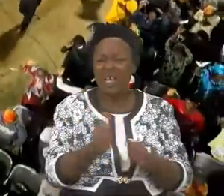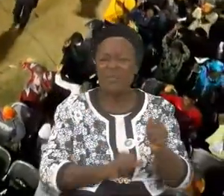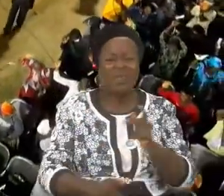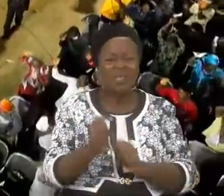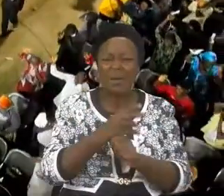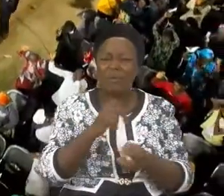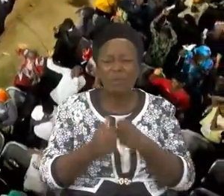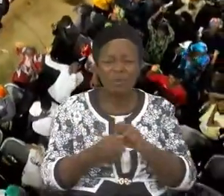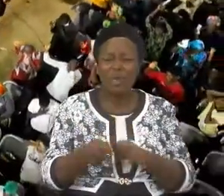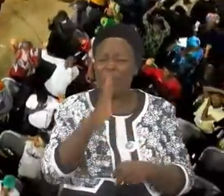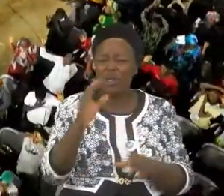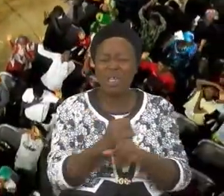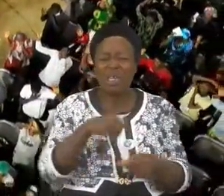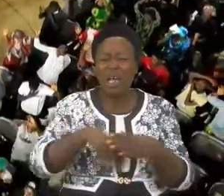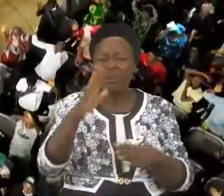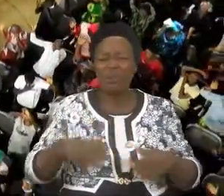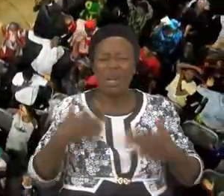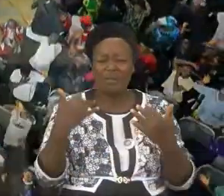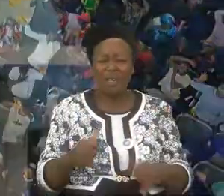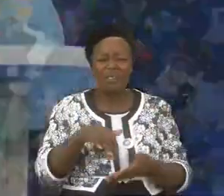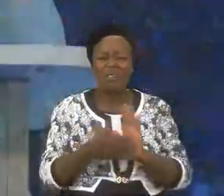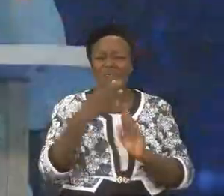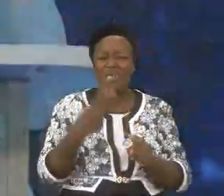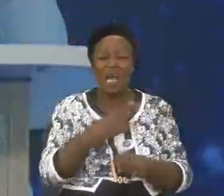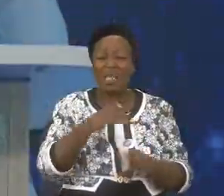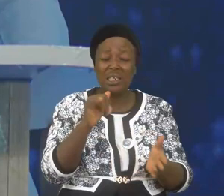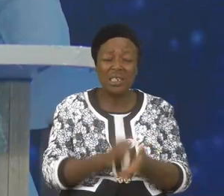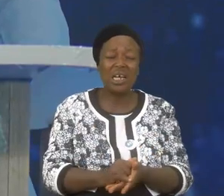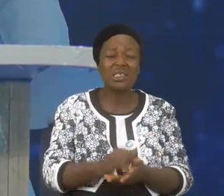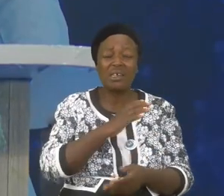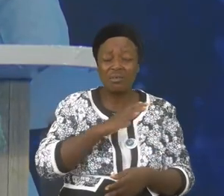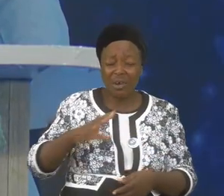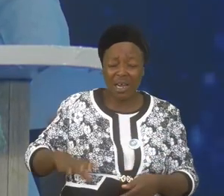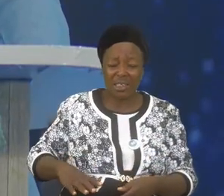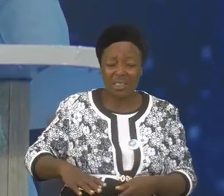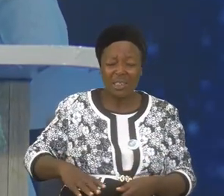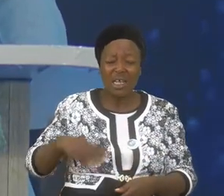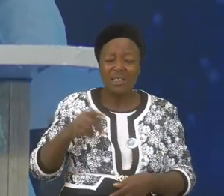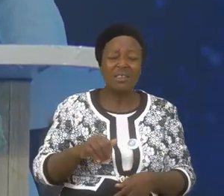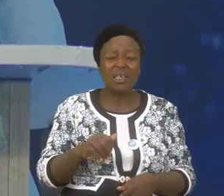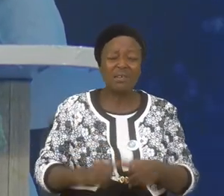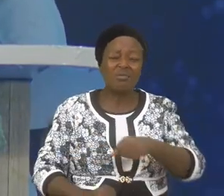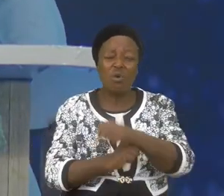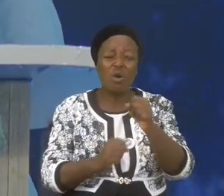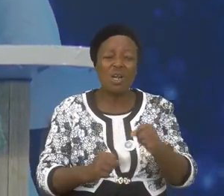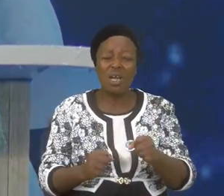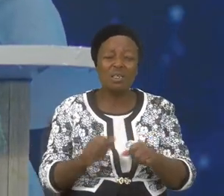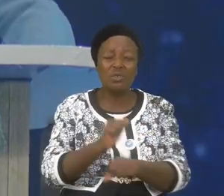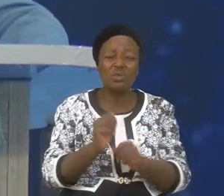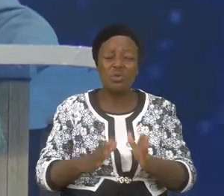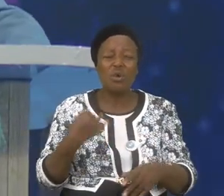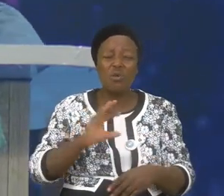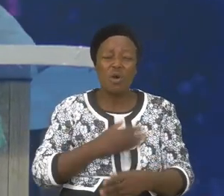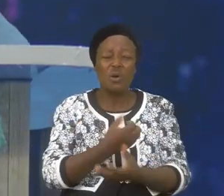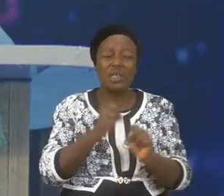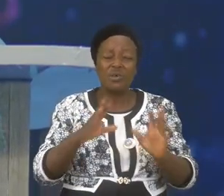that Christ, the cornerstone of our salvation, of our healing, of our deliverance, of our